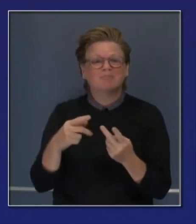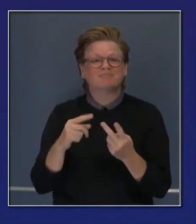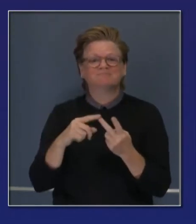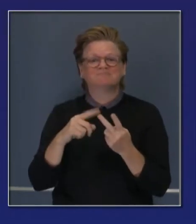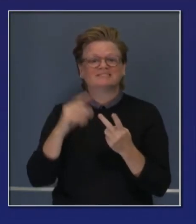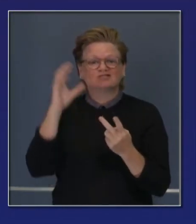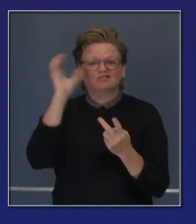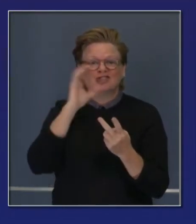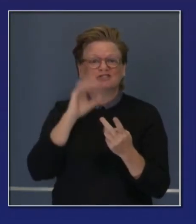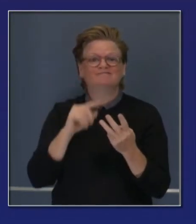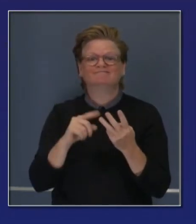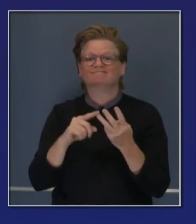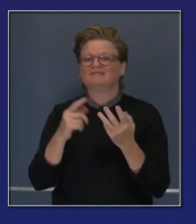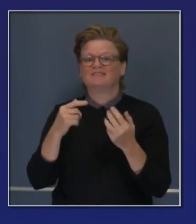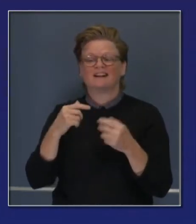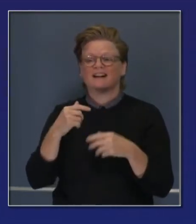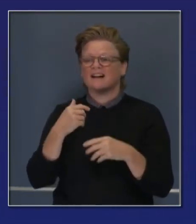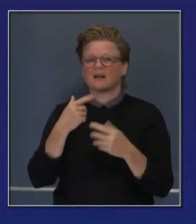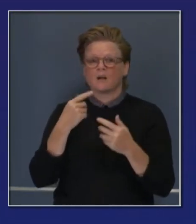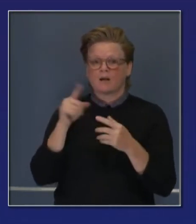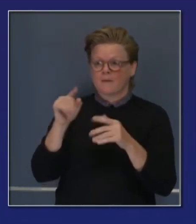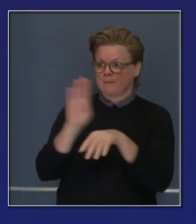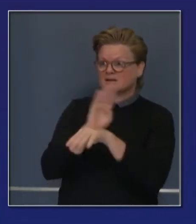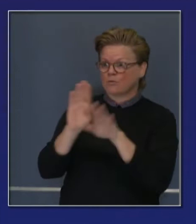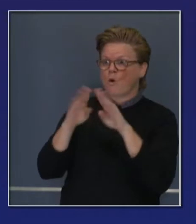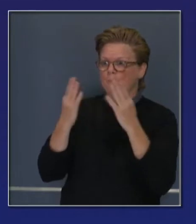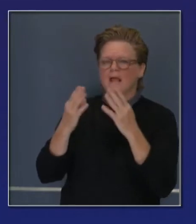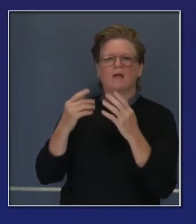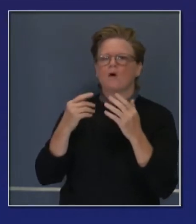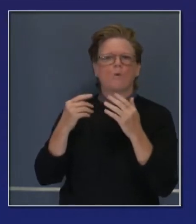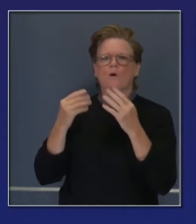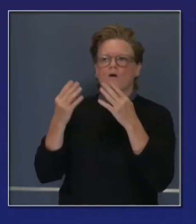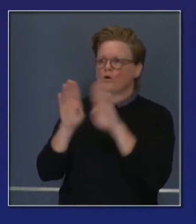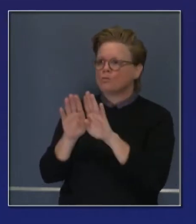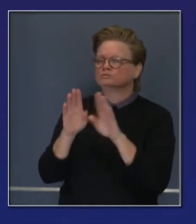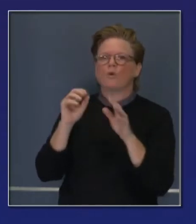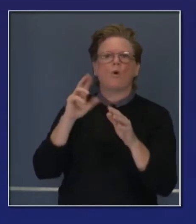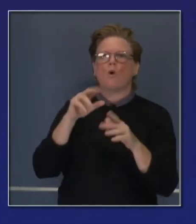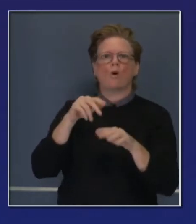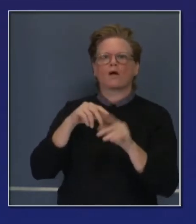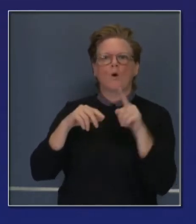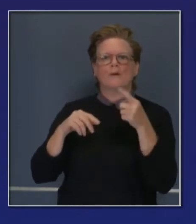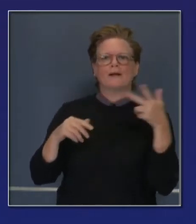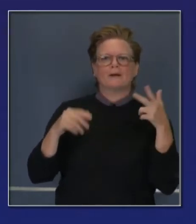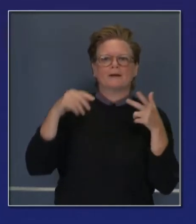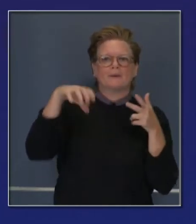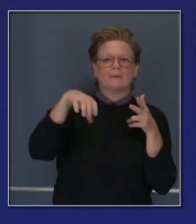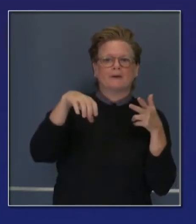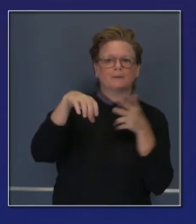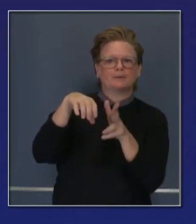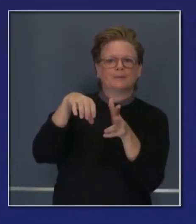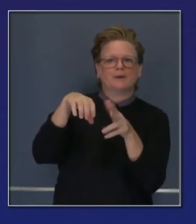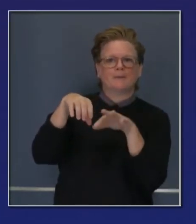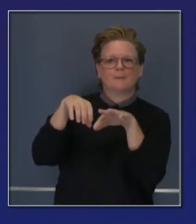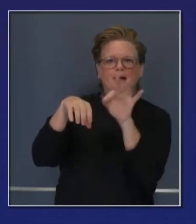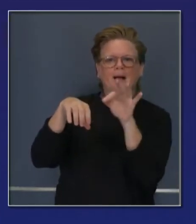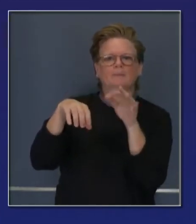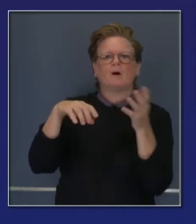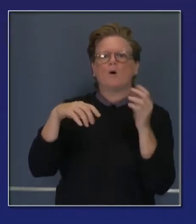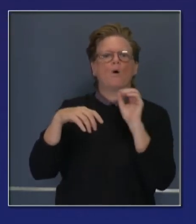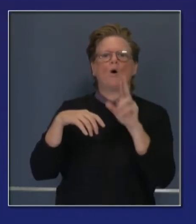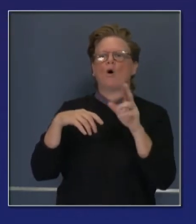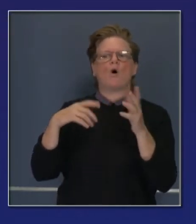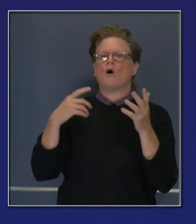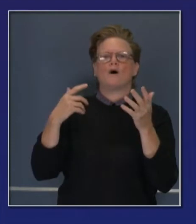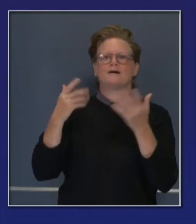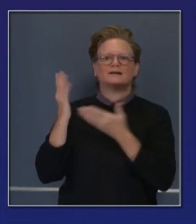more information, working in partnership with the state, and I imagine many other states, but to provide more information related